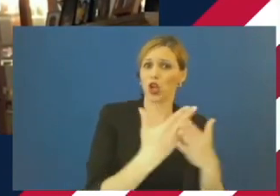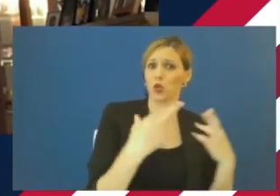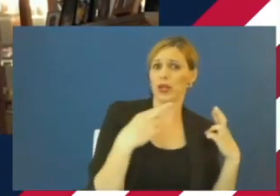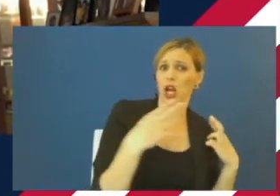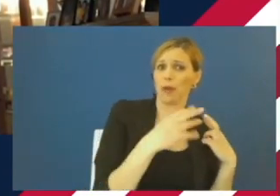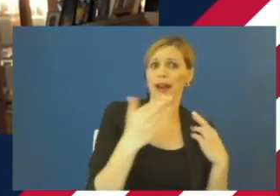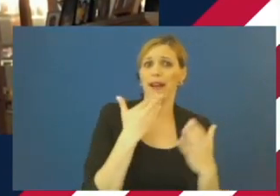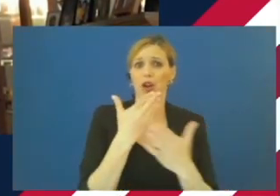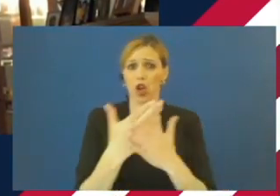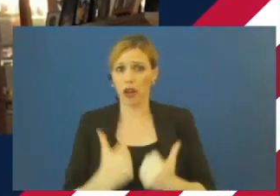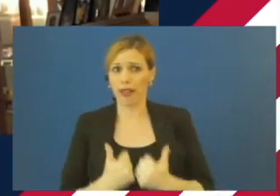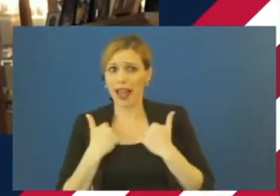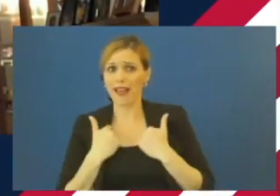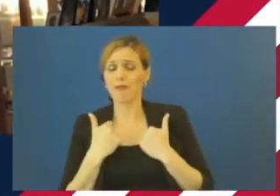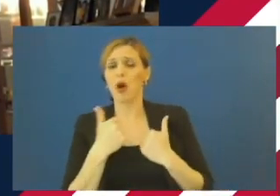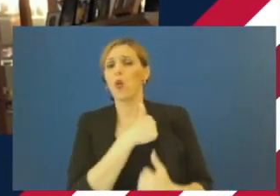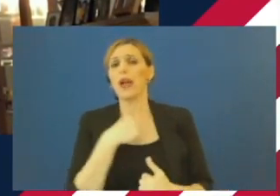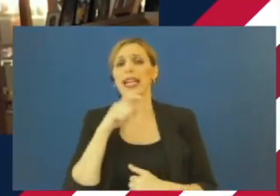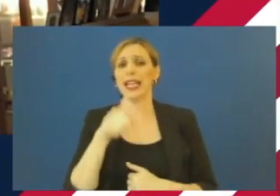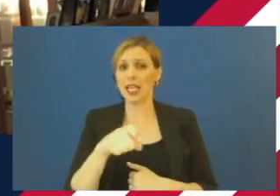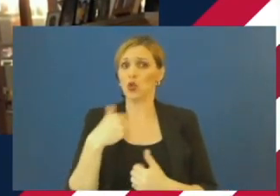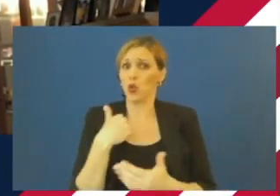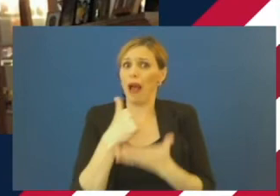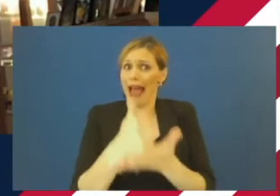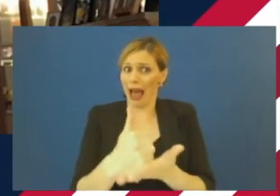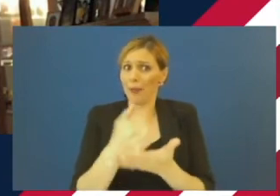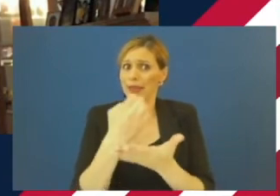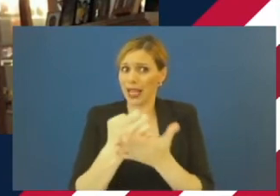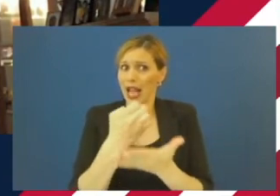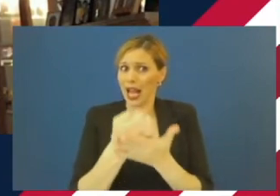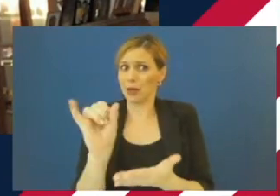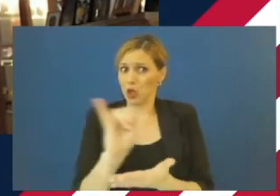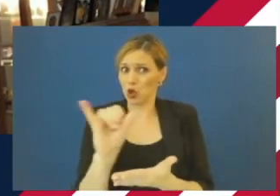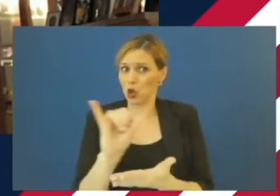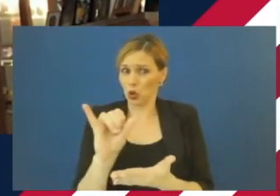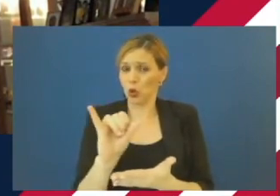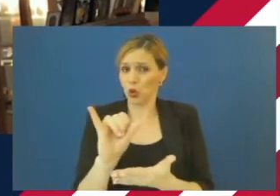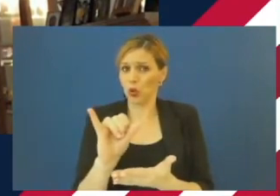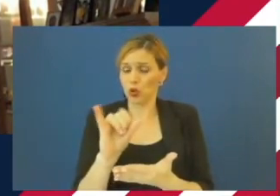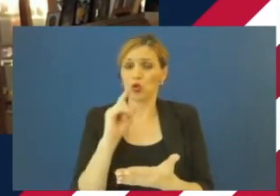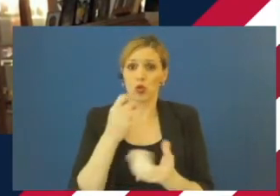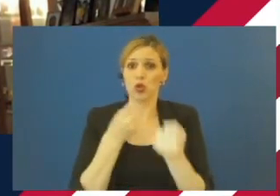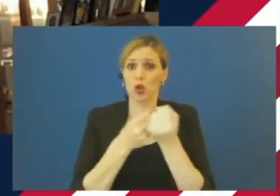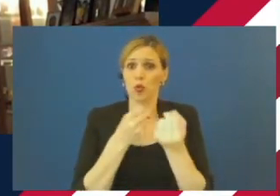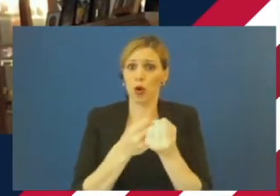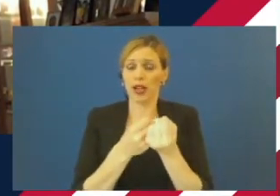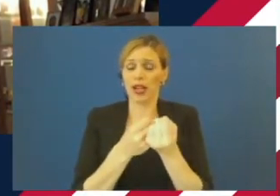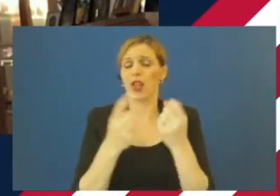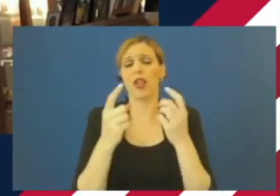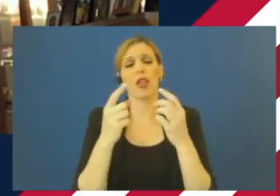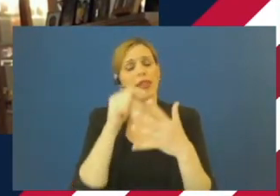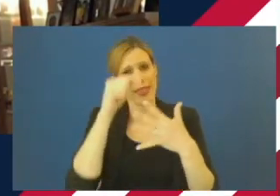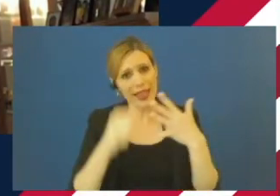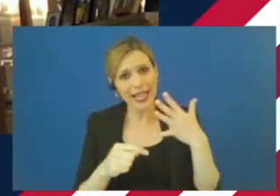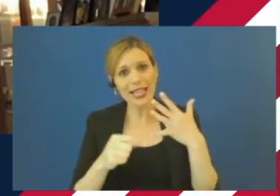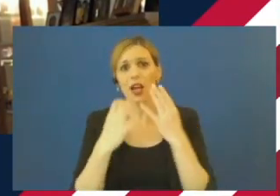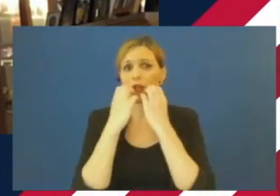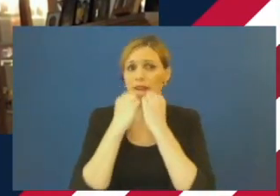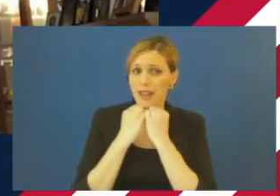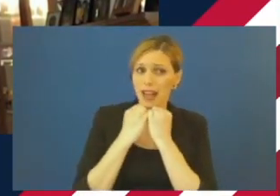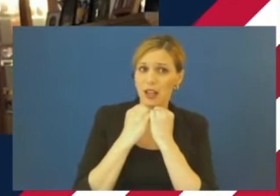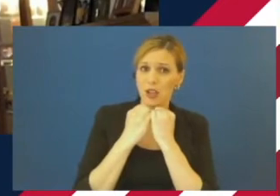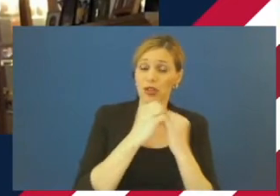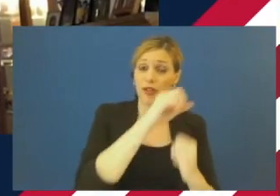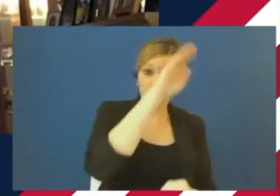secure economy that benefits all Americans. These are our values as firefighters, as Democrats, and